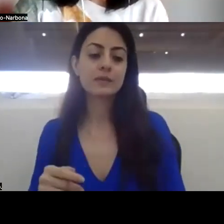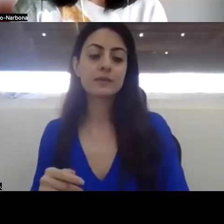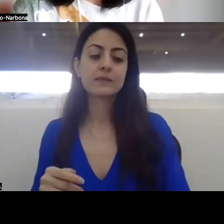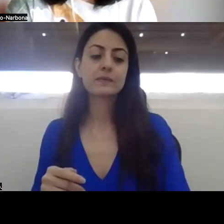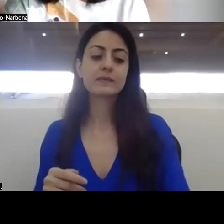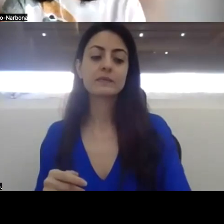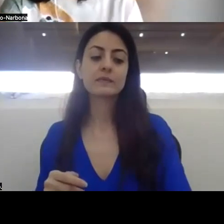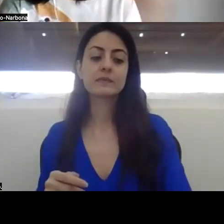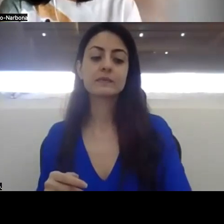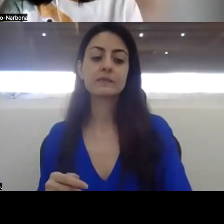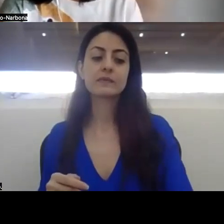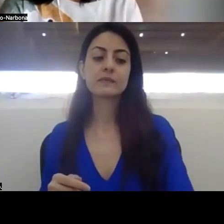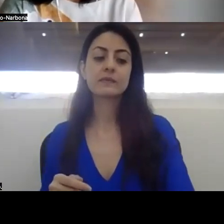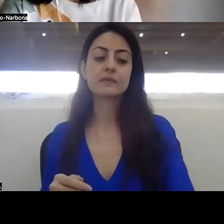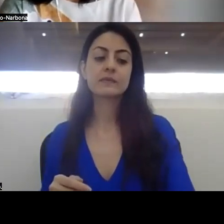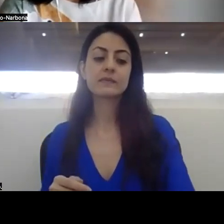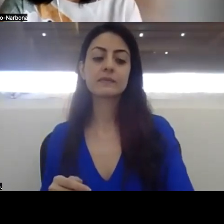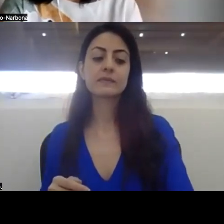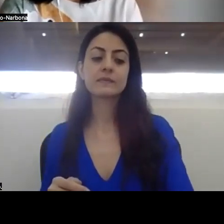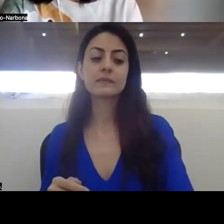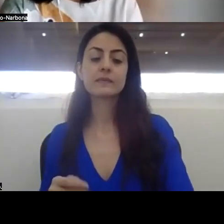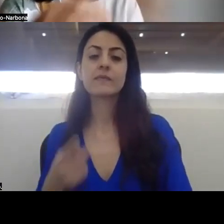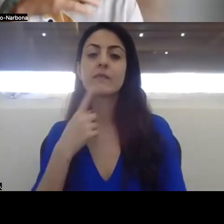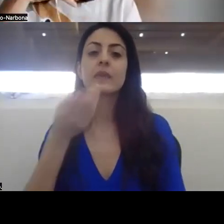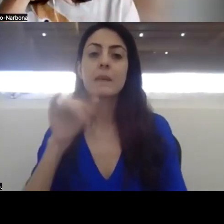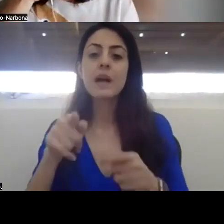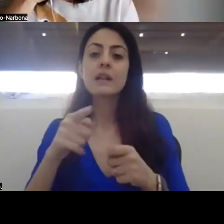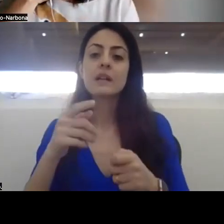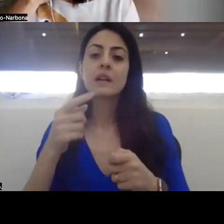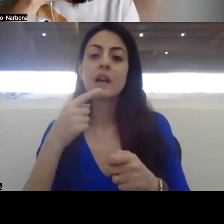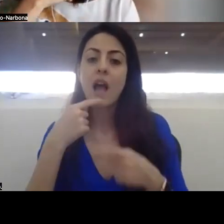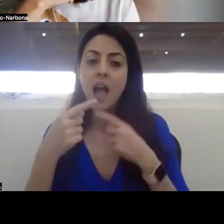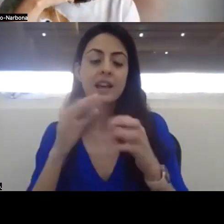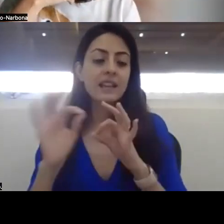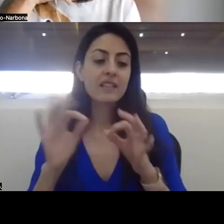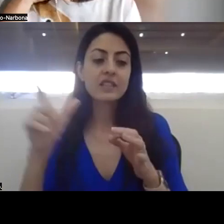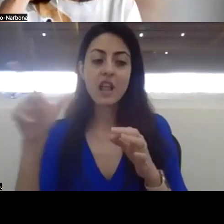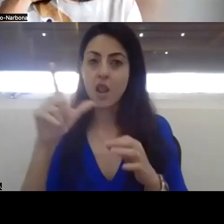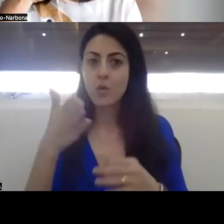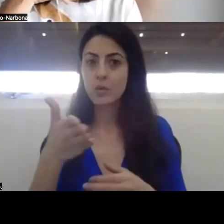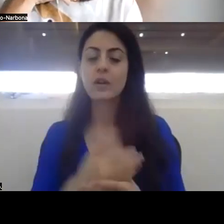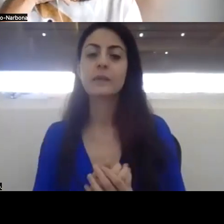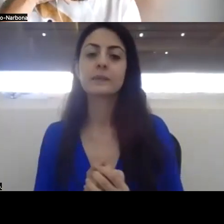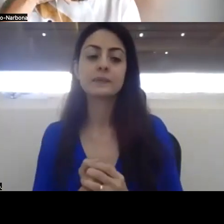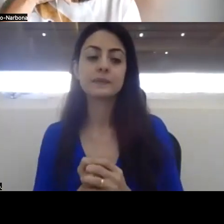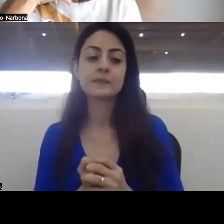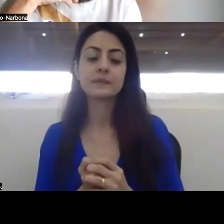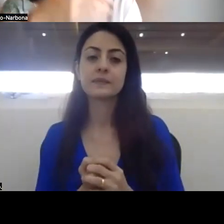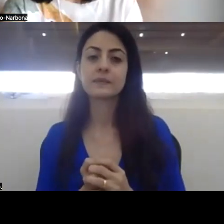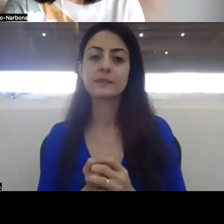right after Luca's because I would like to interact with Luca on of course, not to argue that it is not